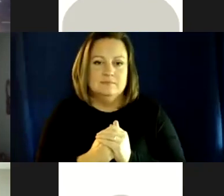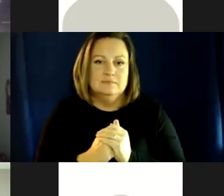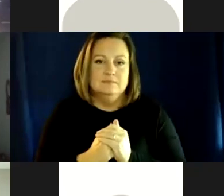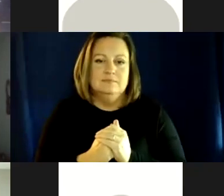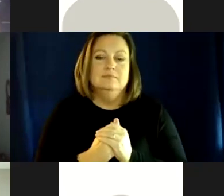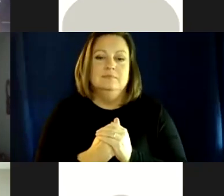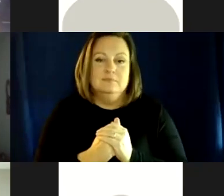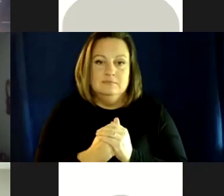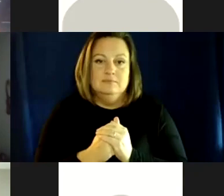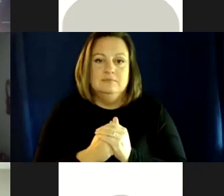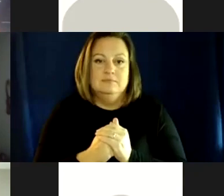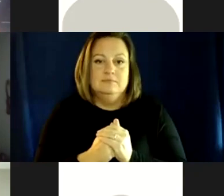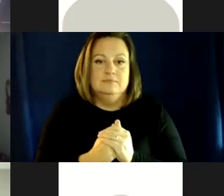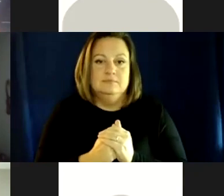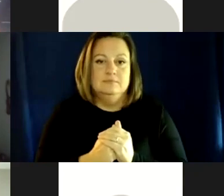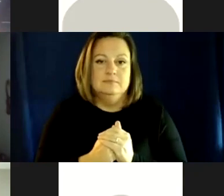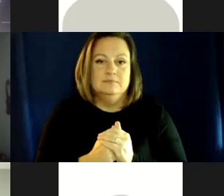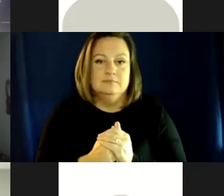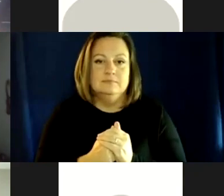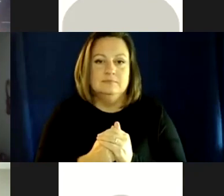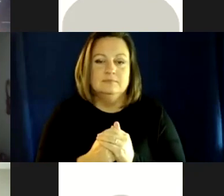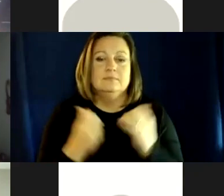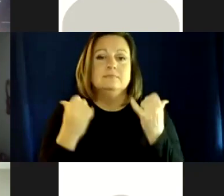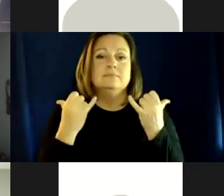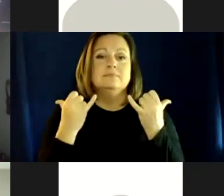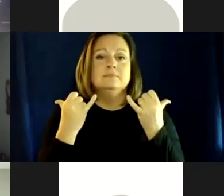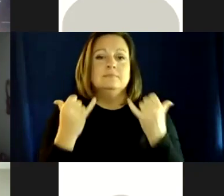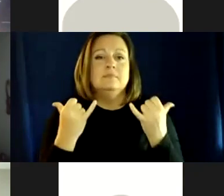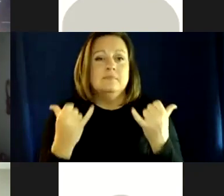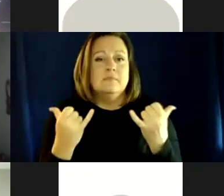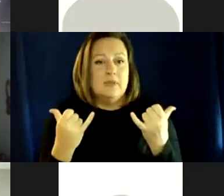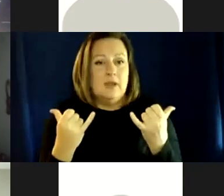Now I will turn this over to